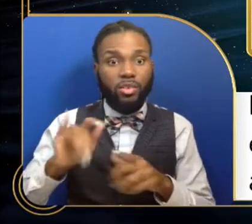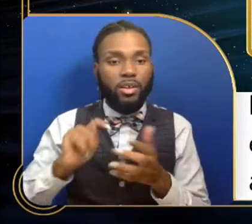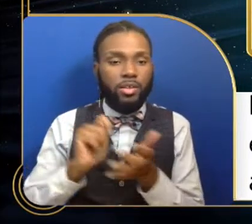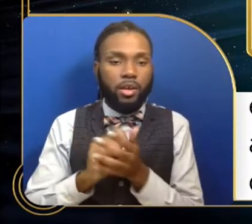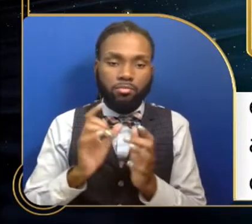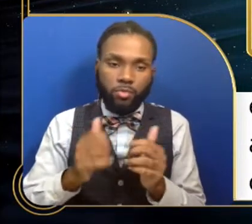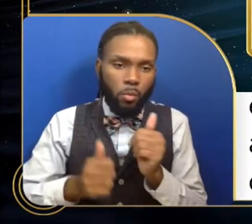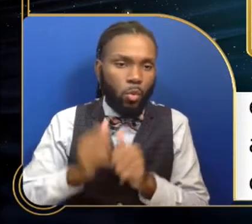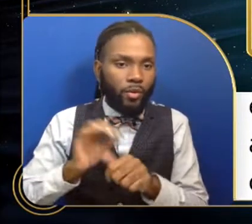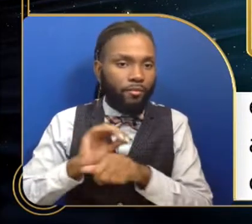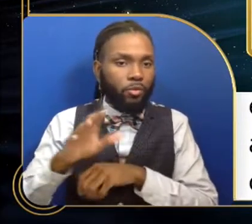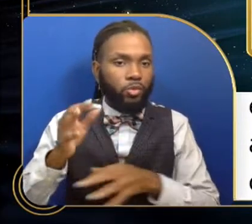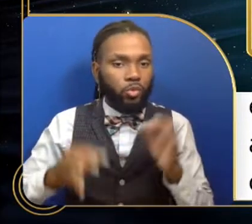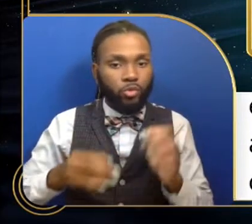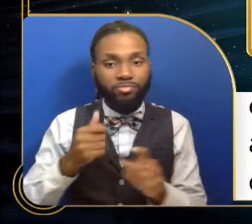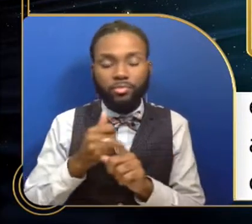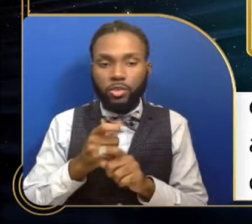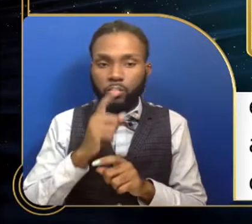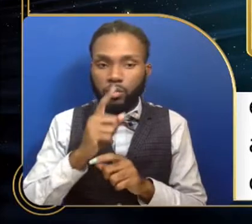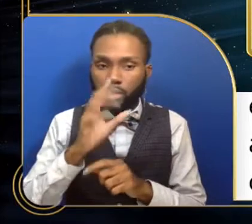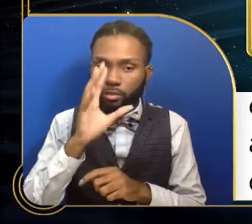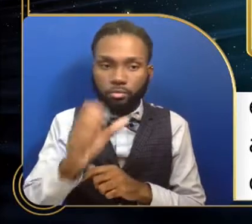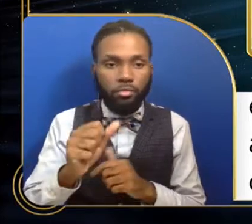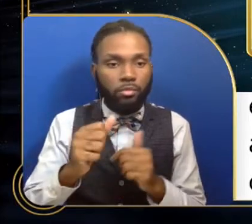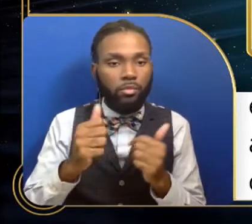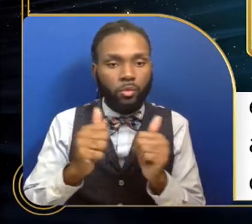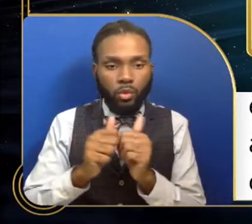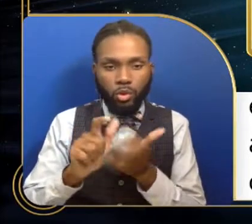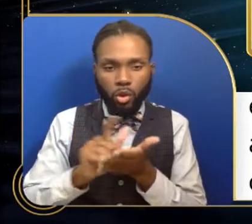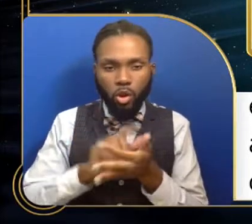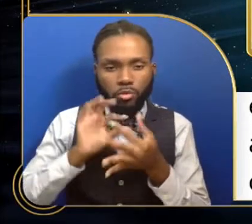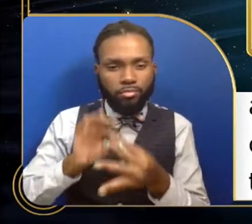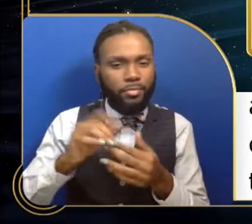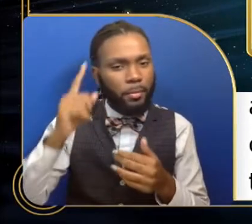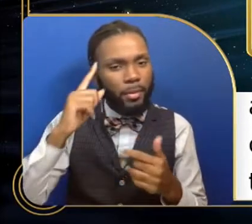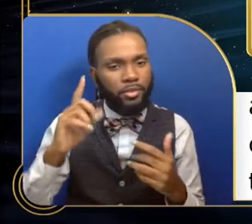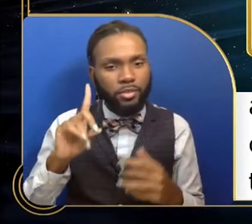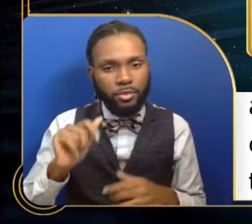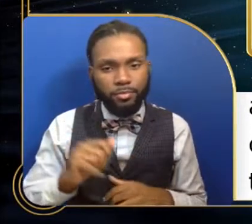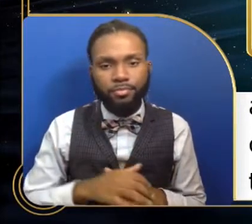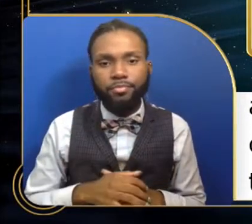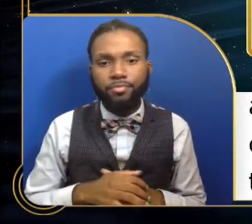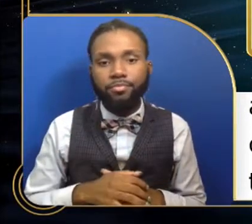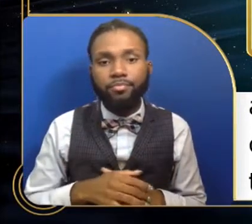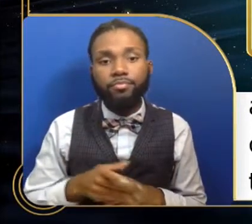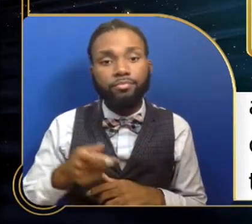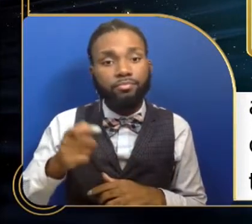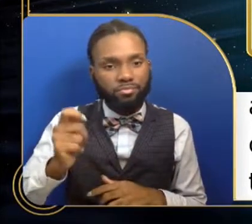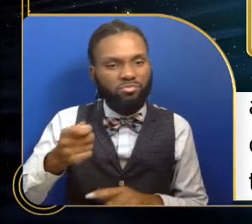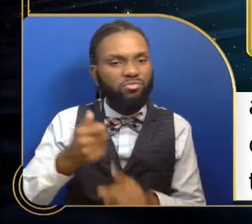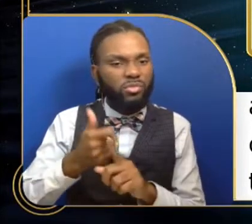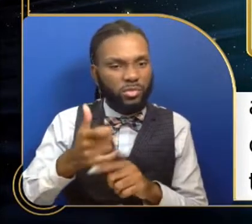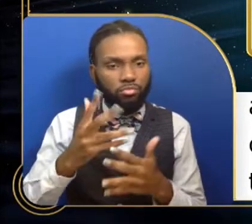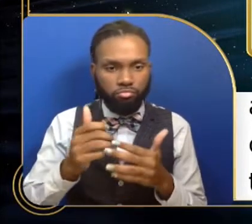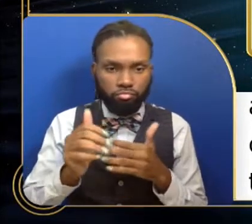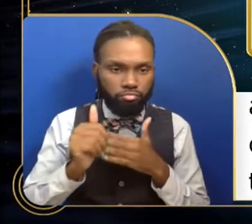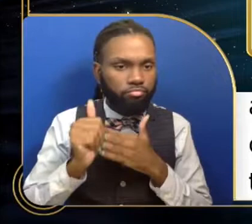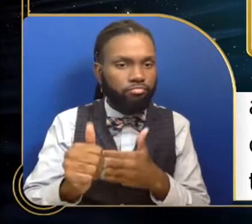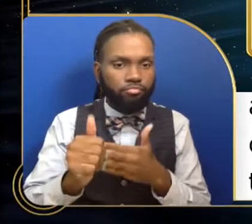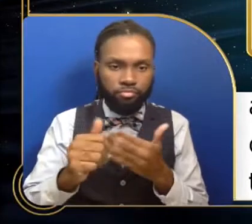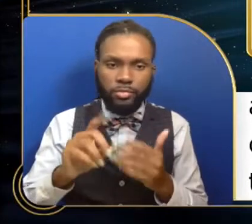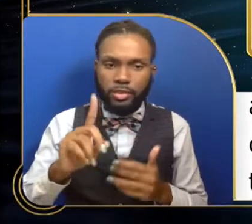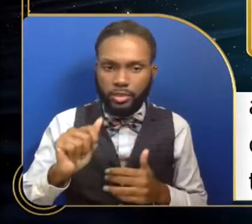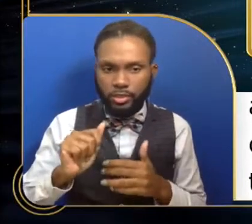interested in the law about mental disability. The Bazelon Center has definitely been at the forefront of the disability rights